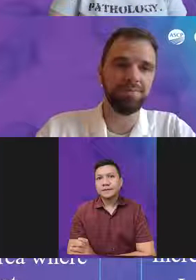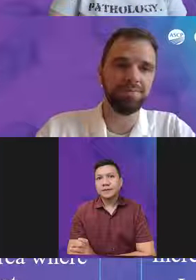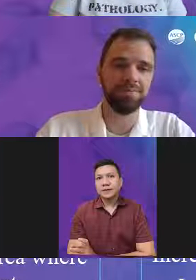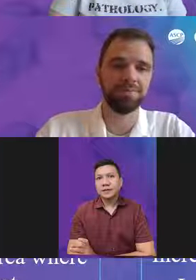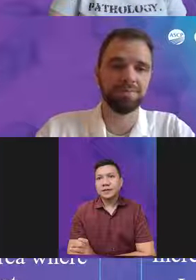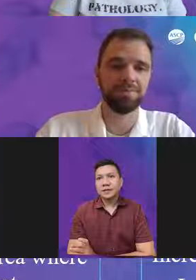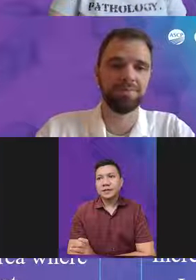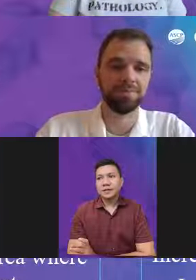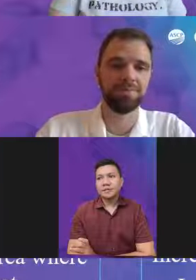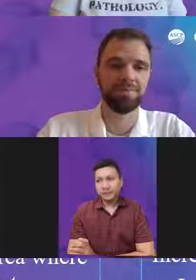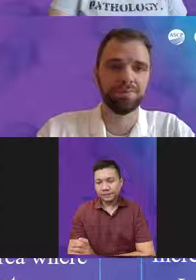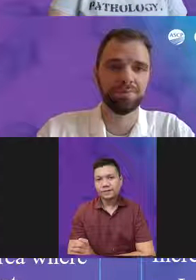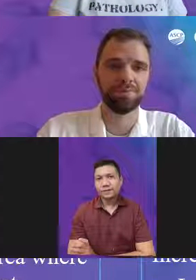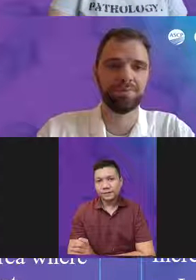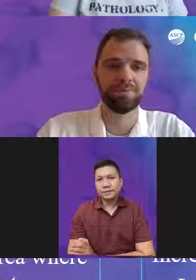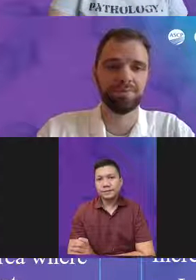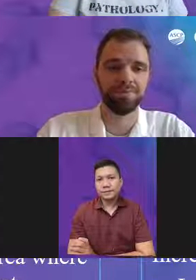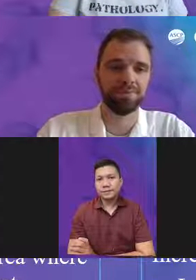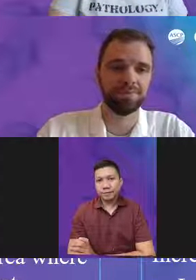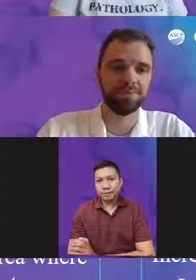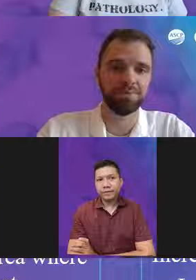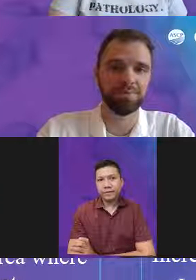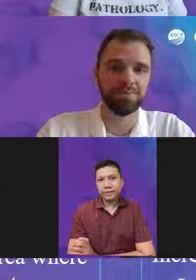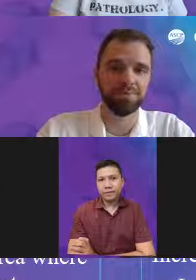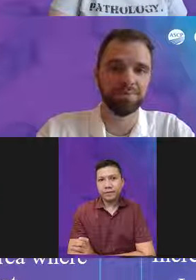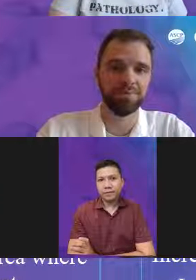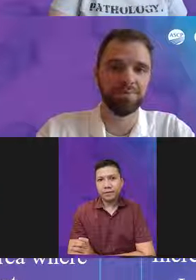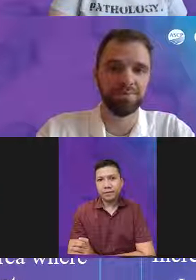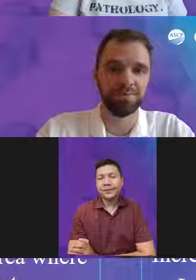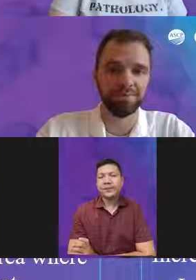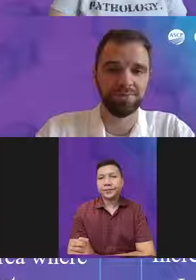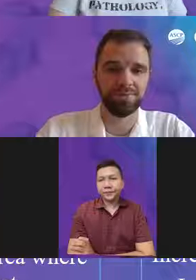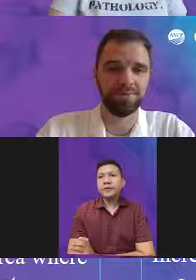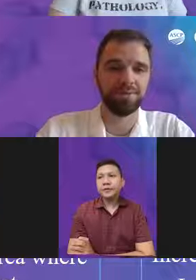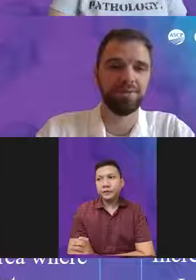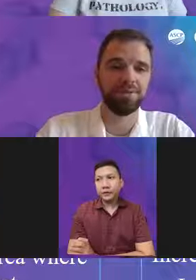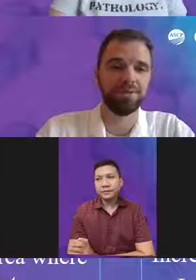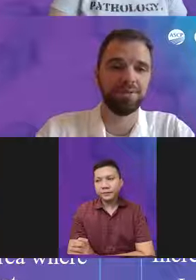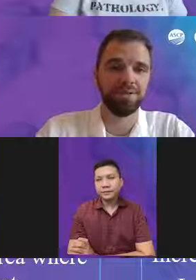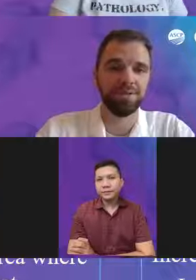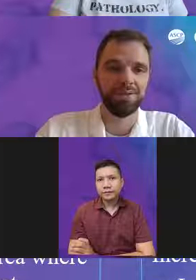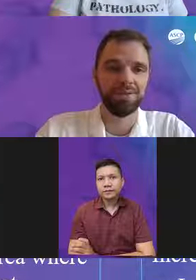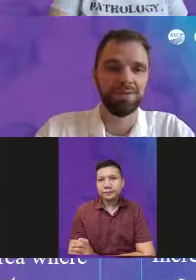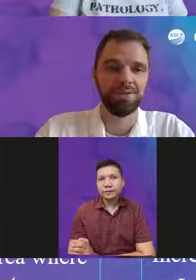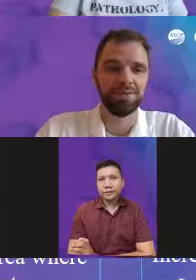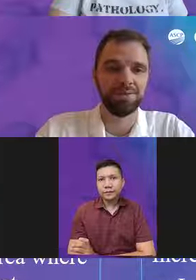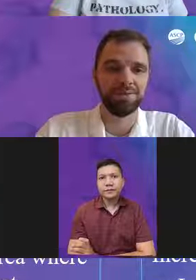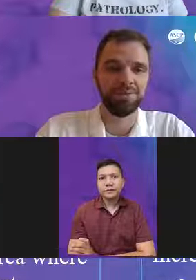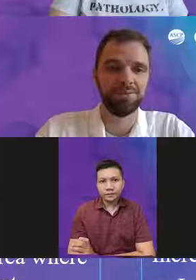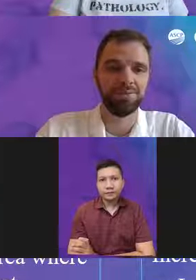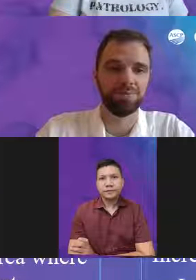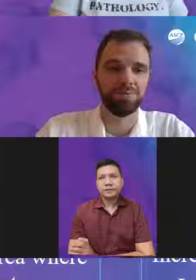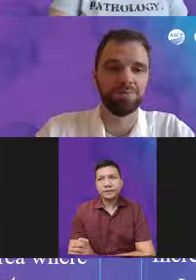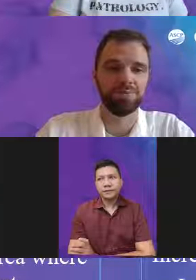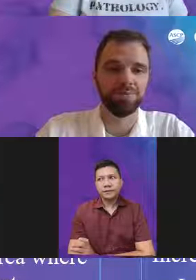lot of treatment mistakes. It would not be safe to go to the hospital anymore. So we are in a manpower shortage,